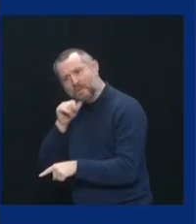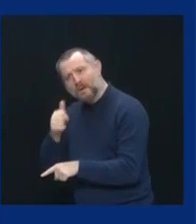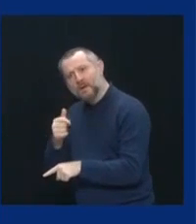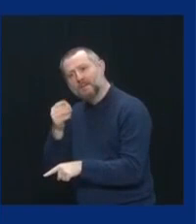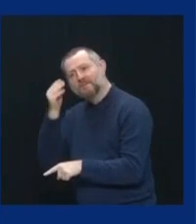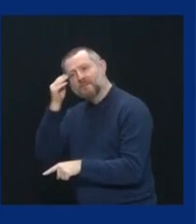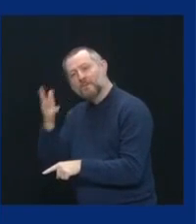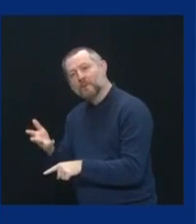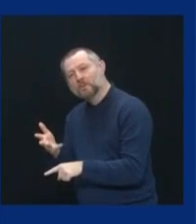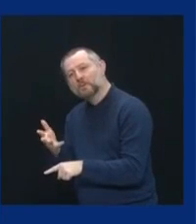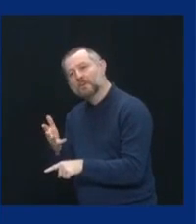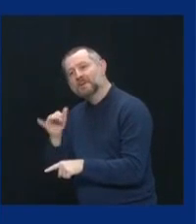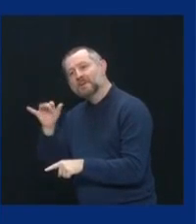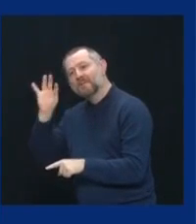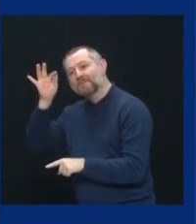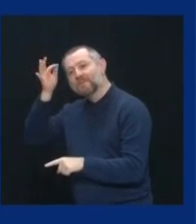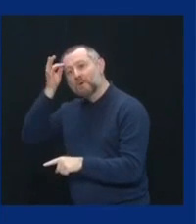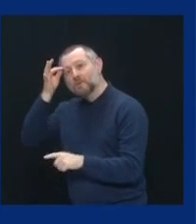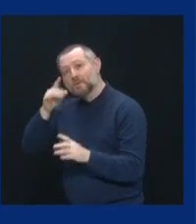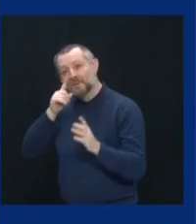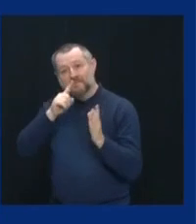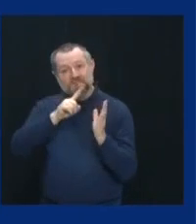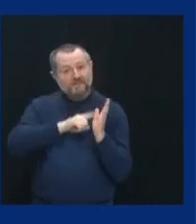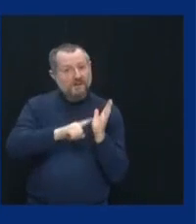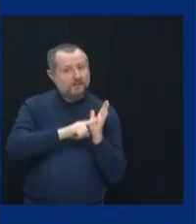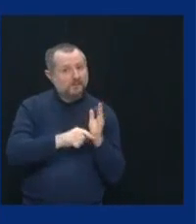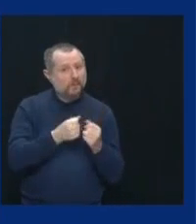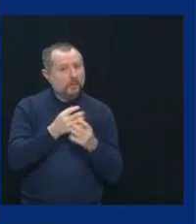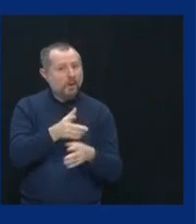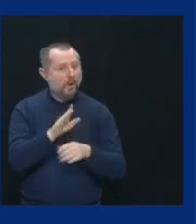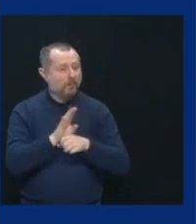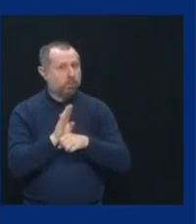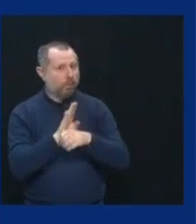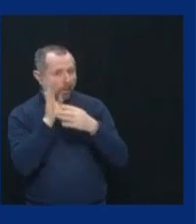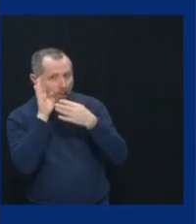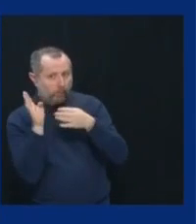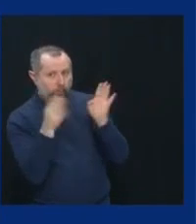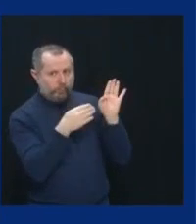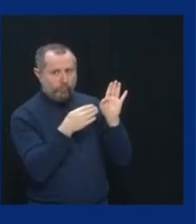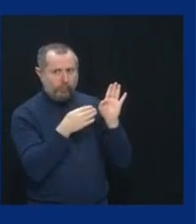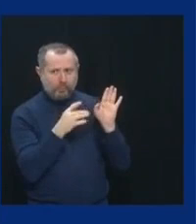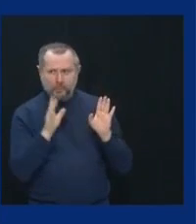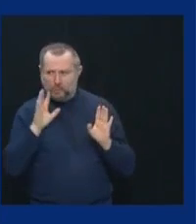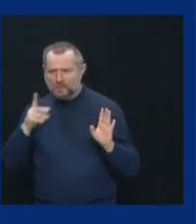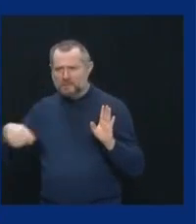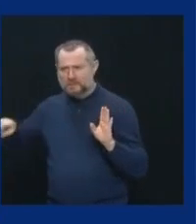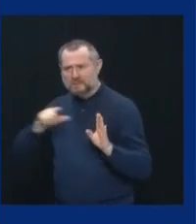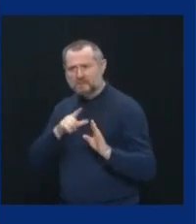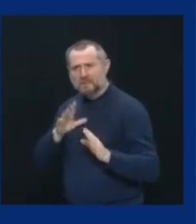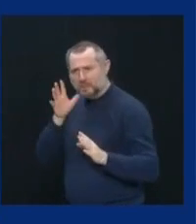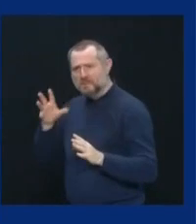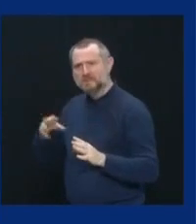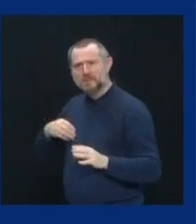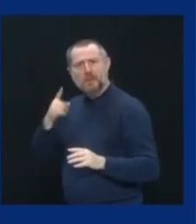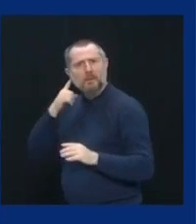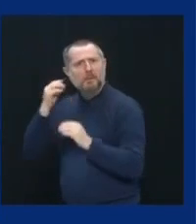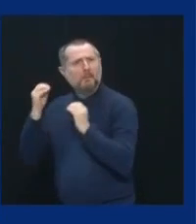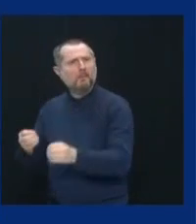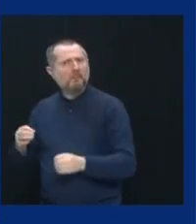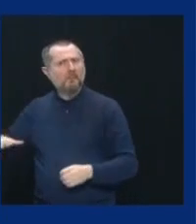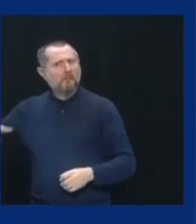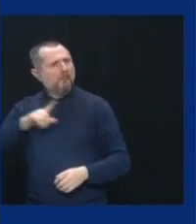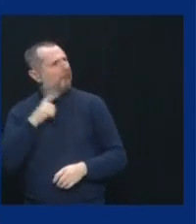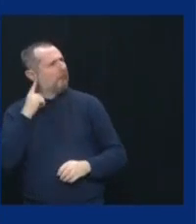that the federal probe was slowing things down? Legislators even now say they would have accepted that, but they had never heard that. And then